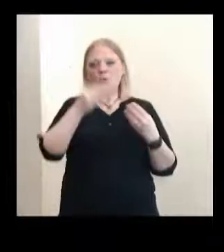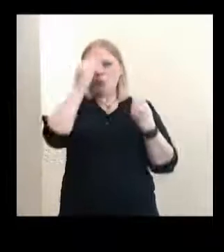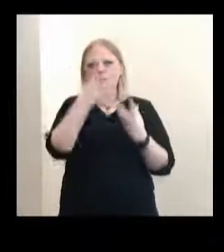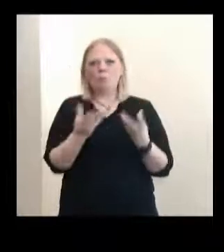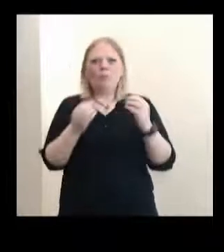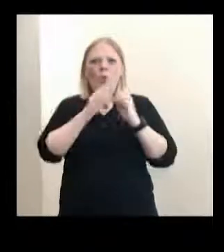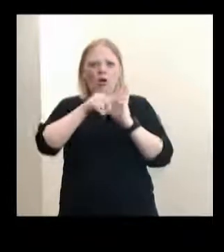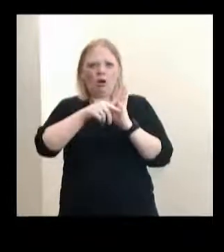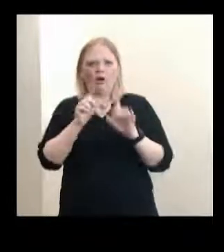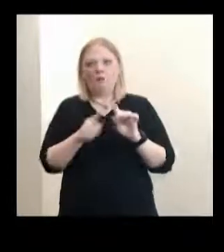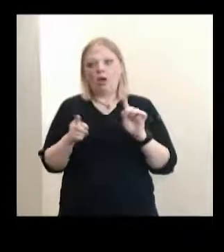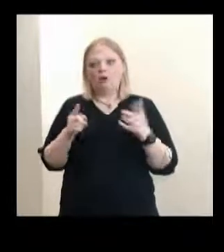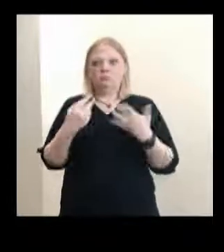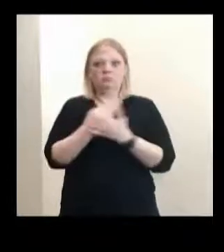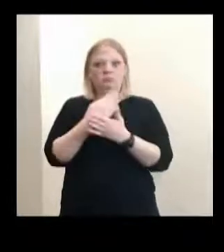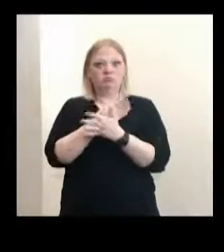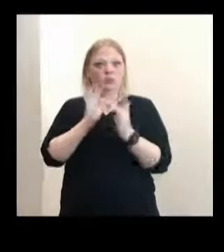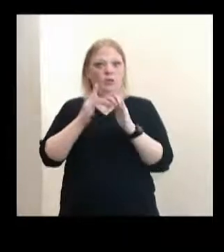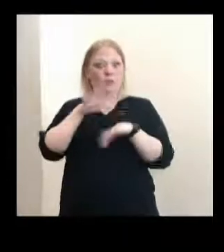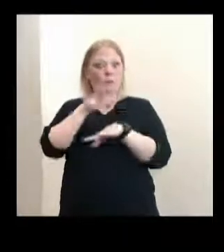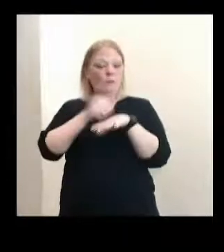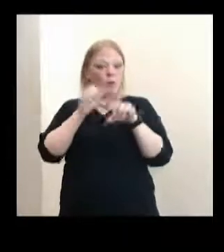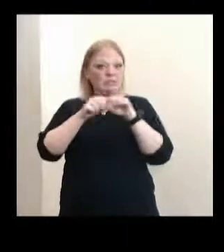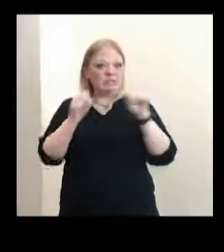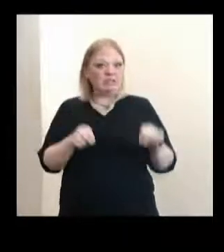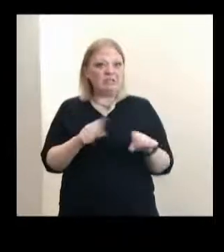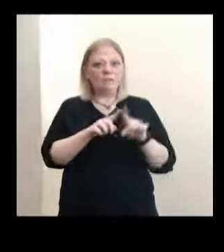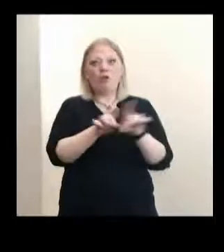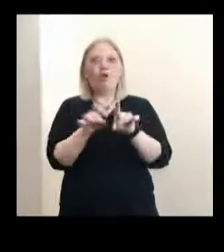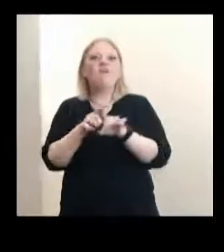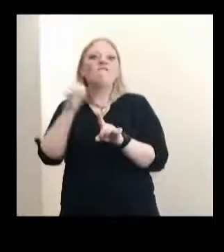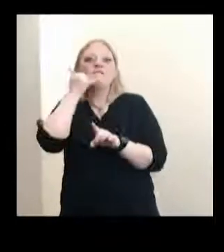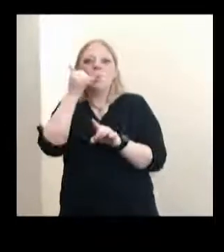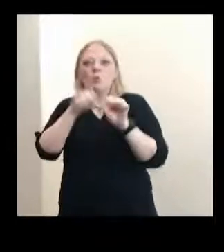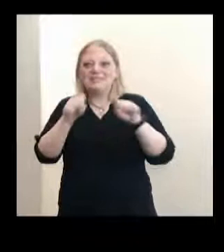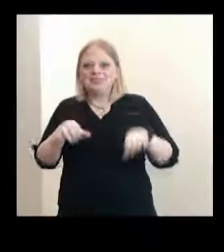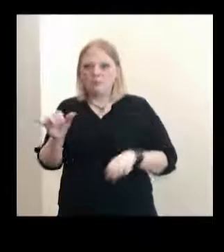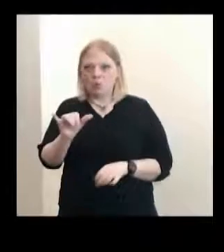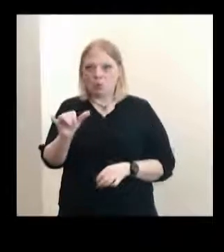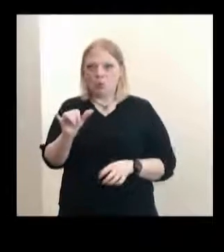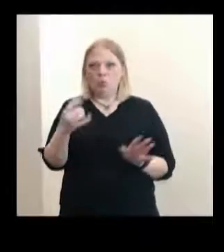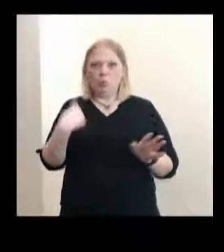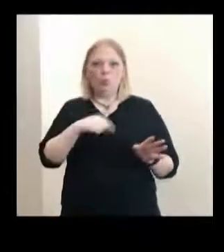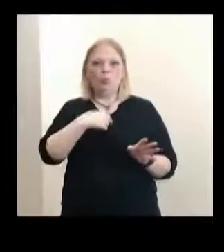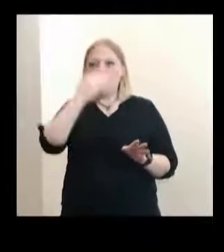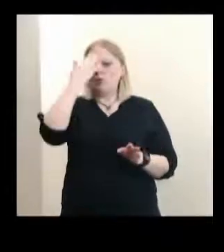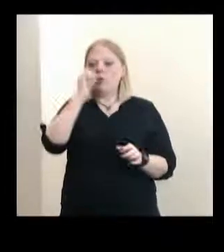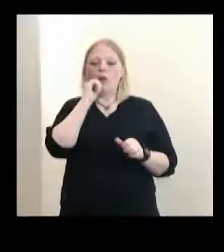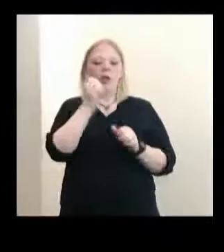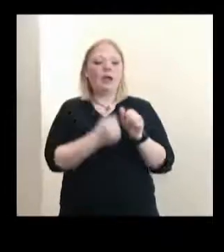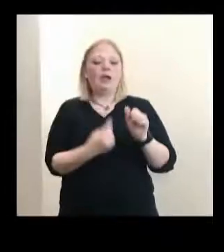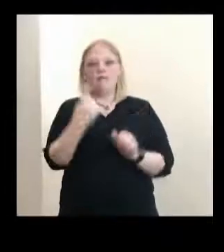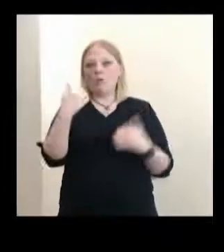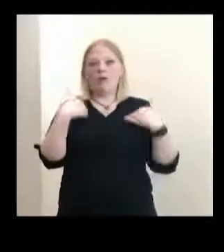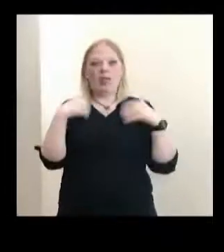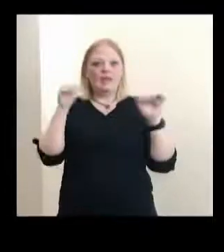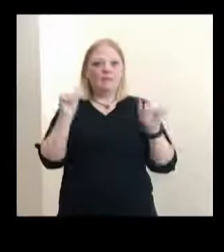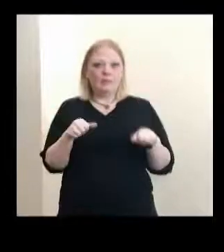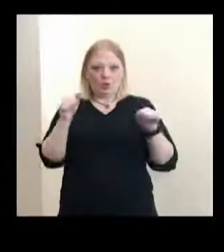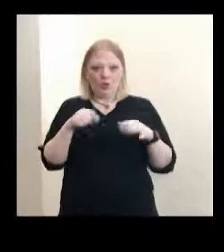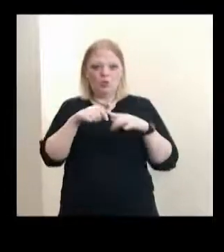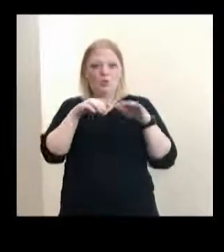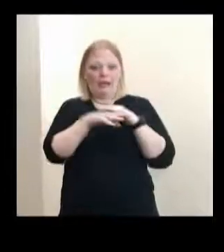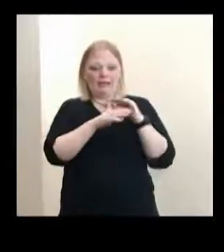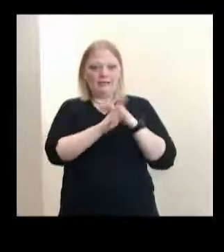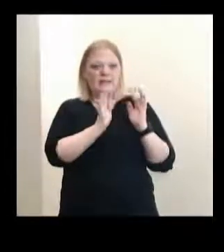will not only be able to use the new online appointment system, but also the phone system, because we know not everybody has the ability to access